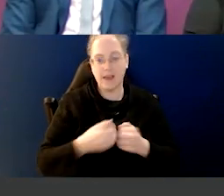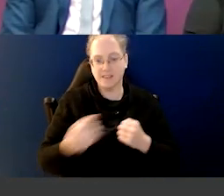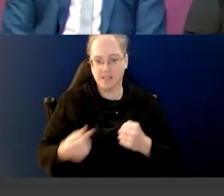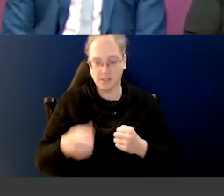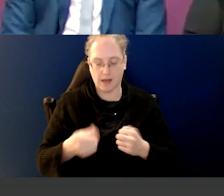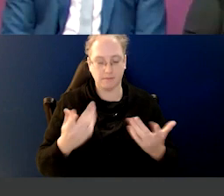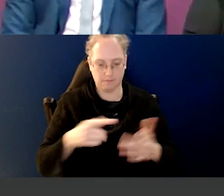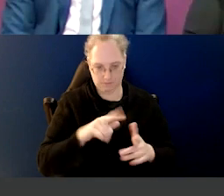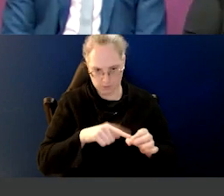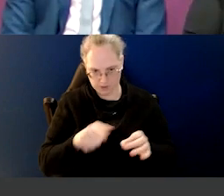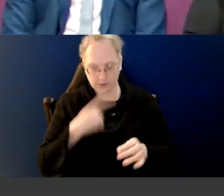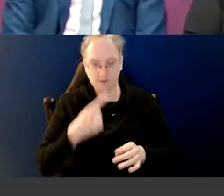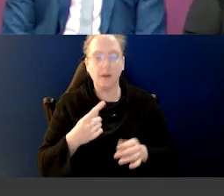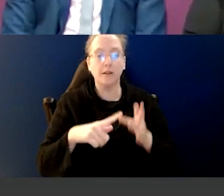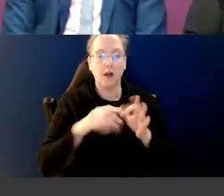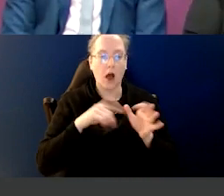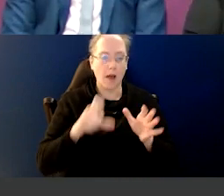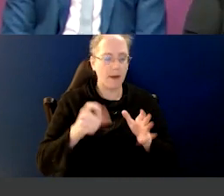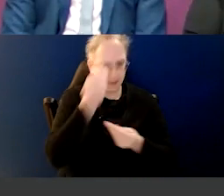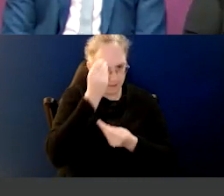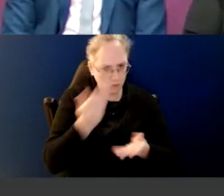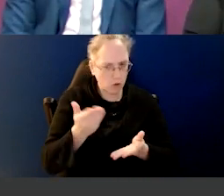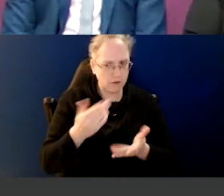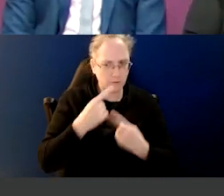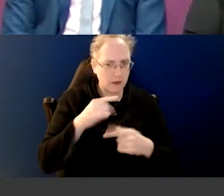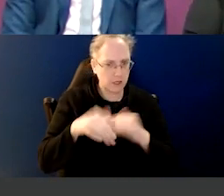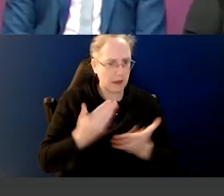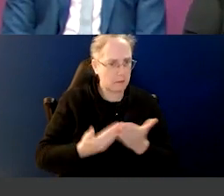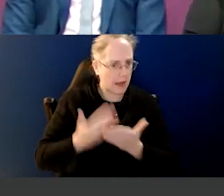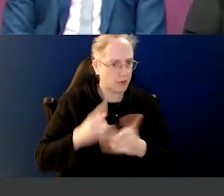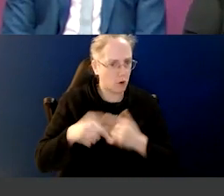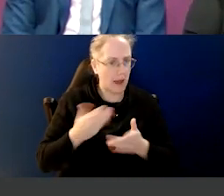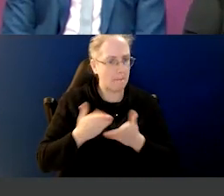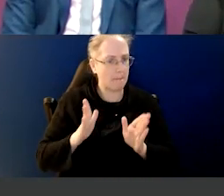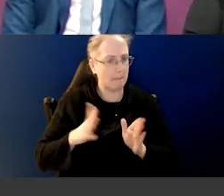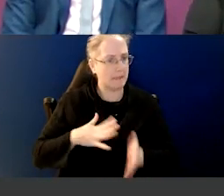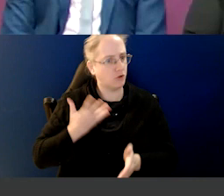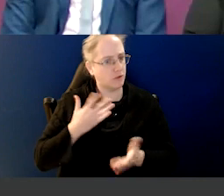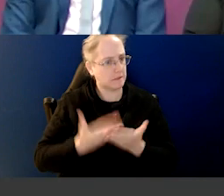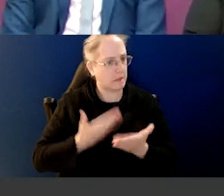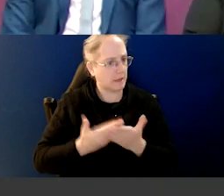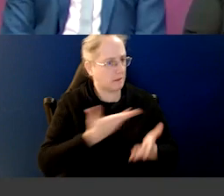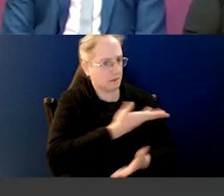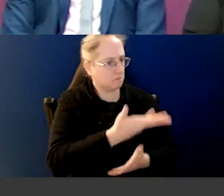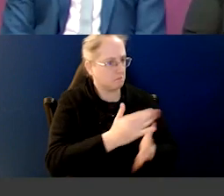ever disclose in details about a complaint or about a public interest complaint? So perhaps Sue or